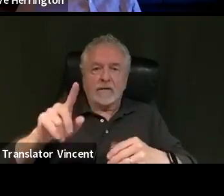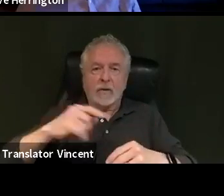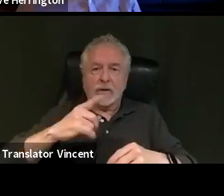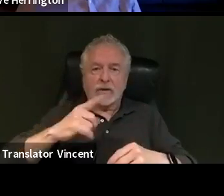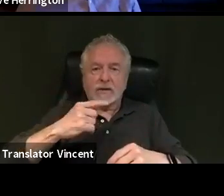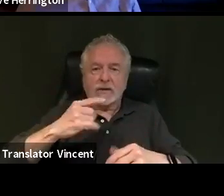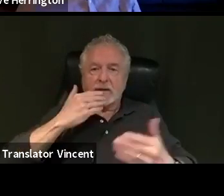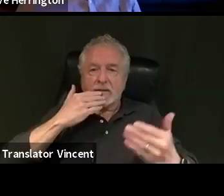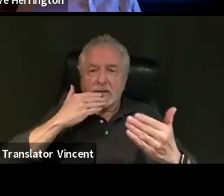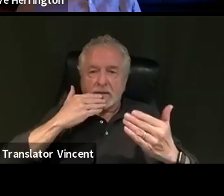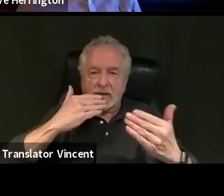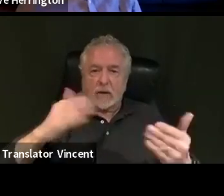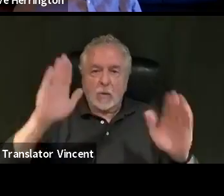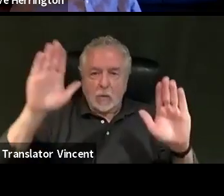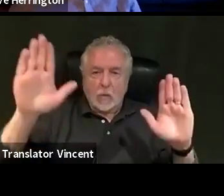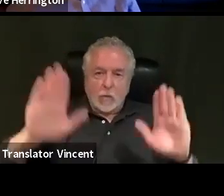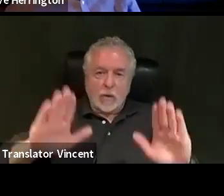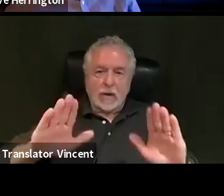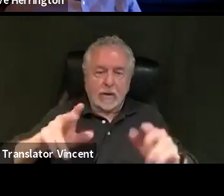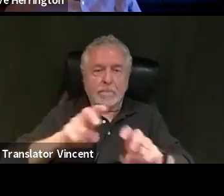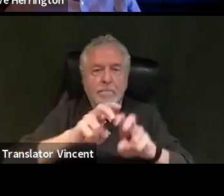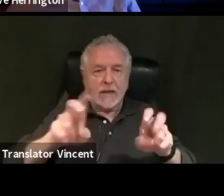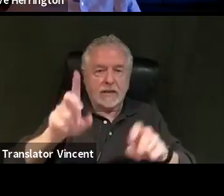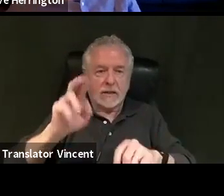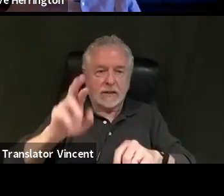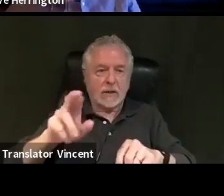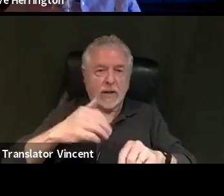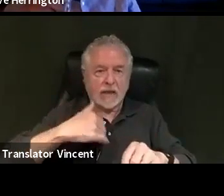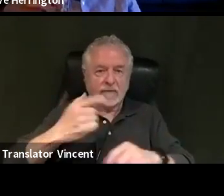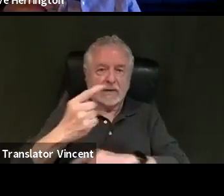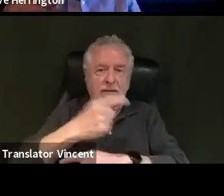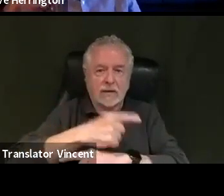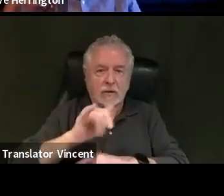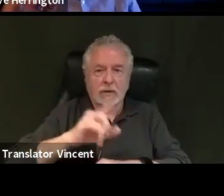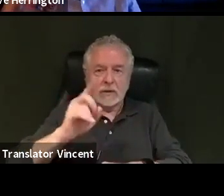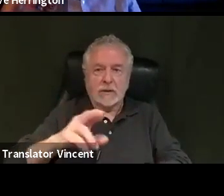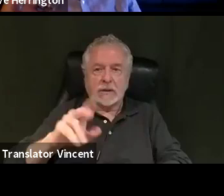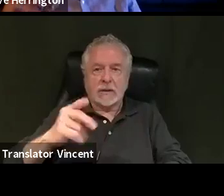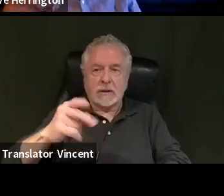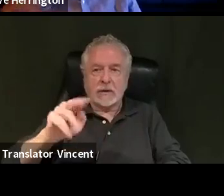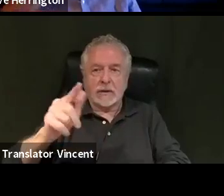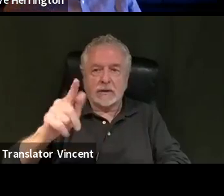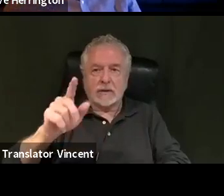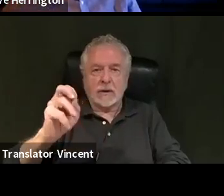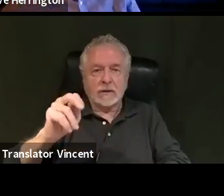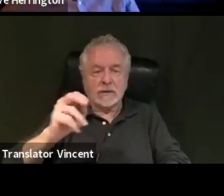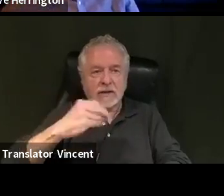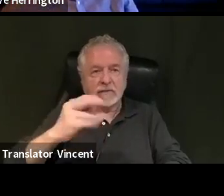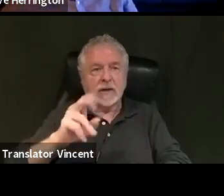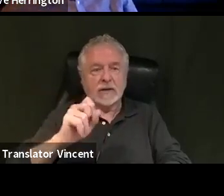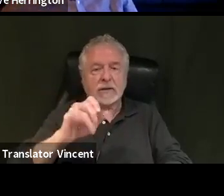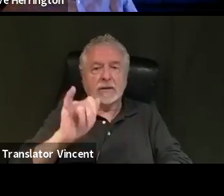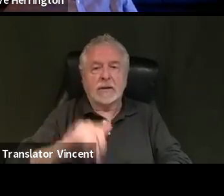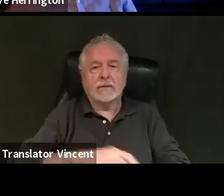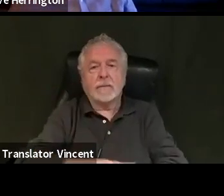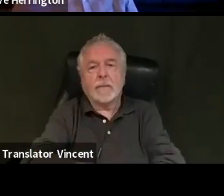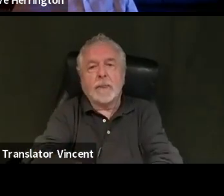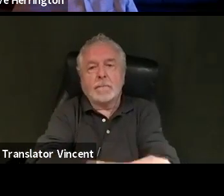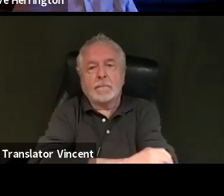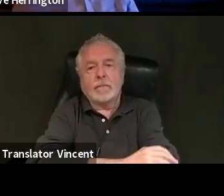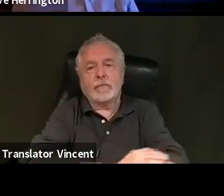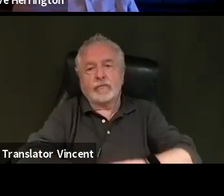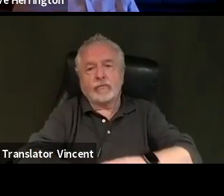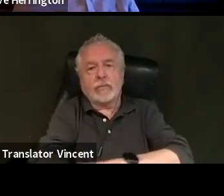just wanted to thank the wonderful panel of doctors we have today, as well as Dr. Harrington, for taking the time to do this. It's just a